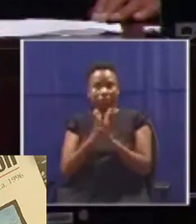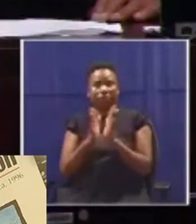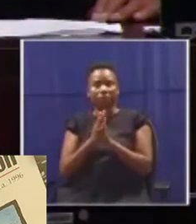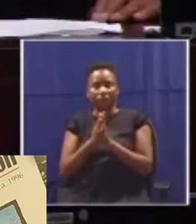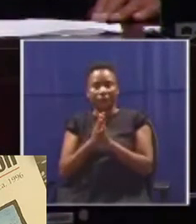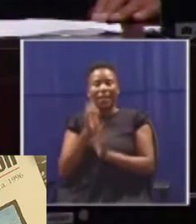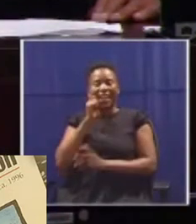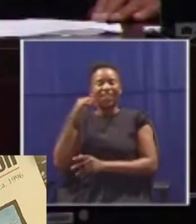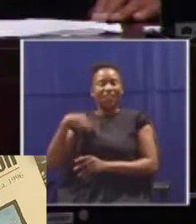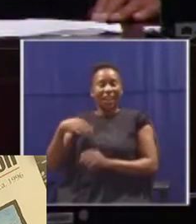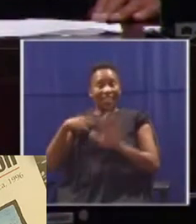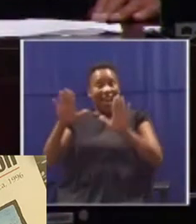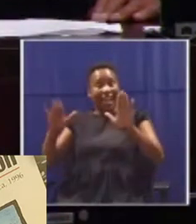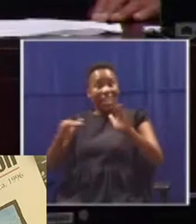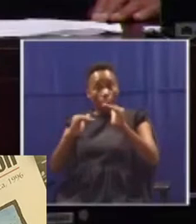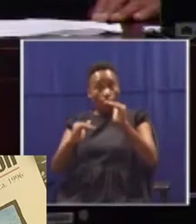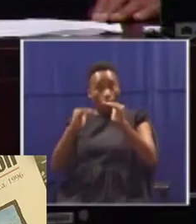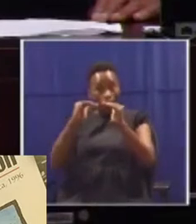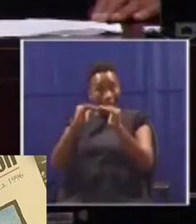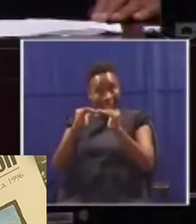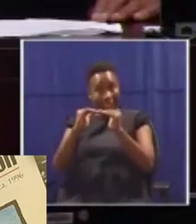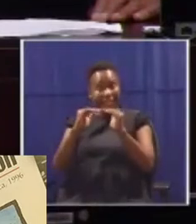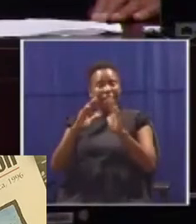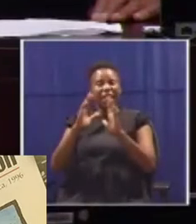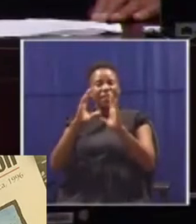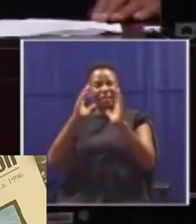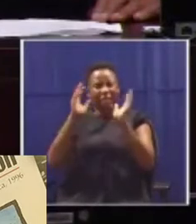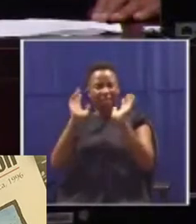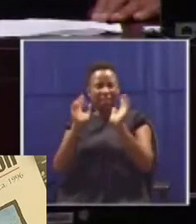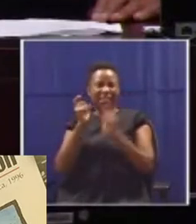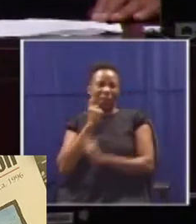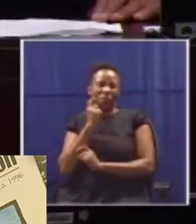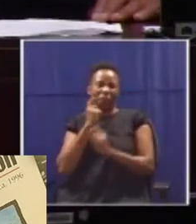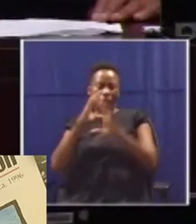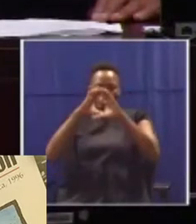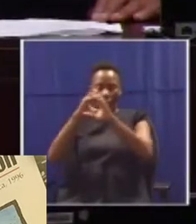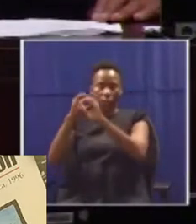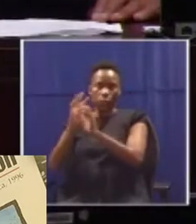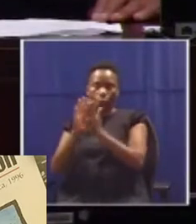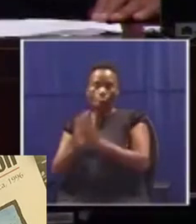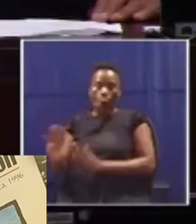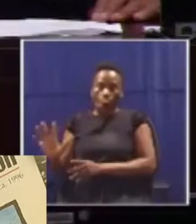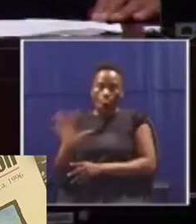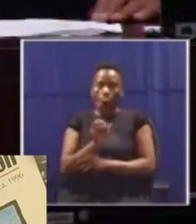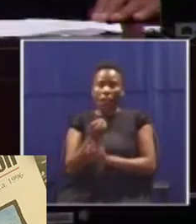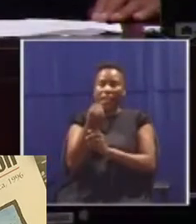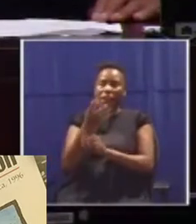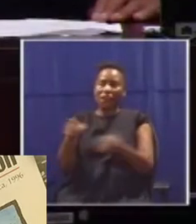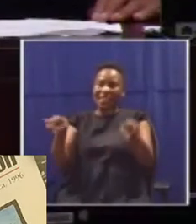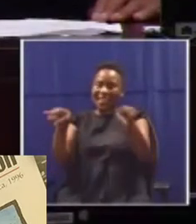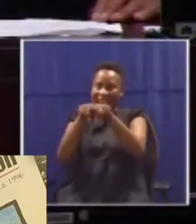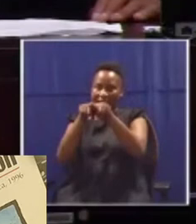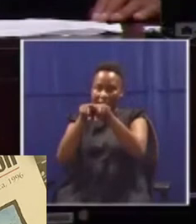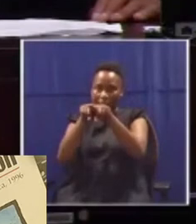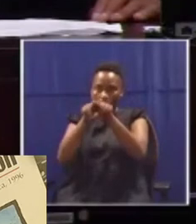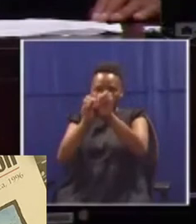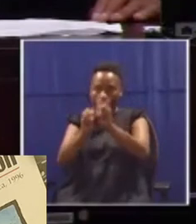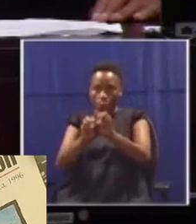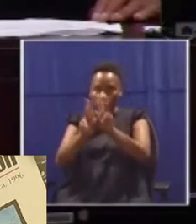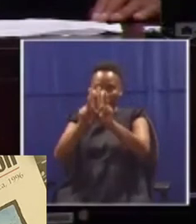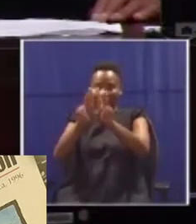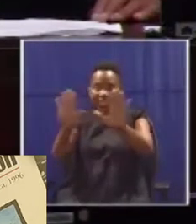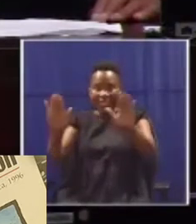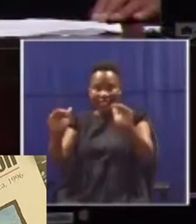gender equality is simply focused on providing all with the same equal opportunities,